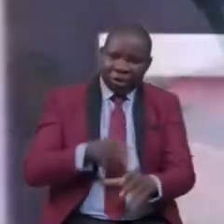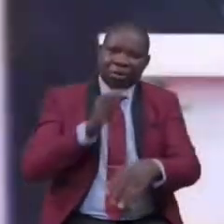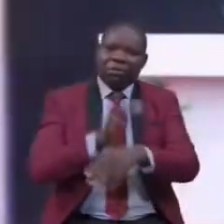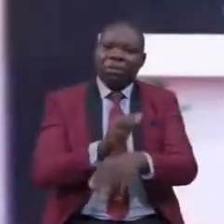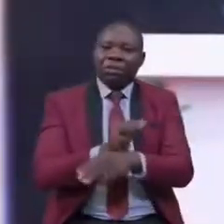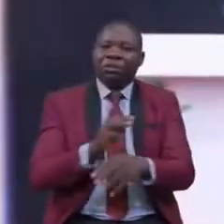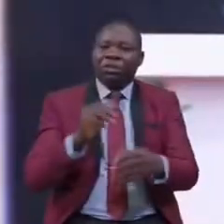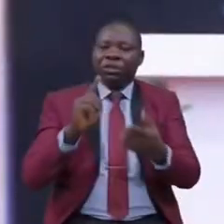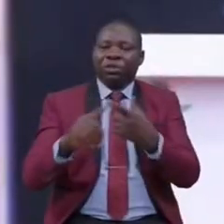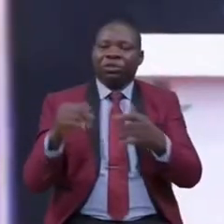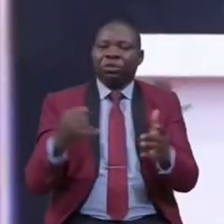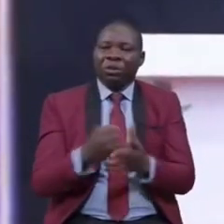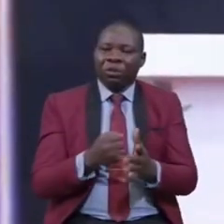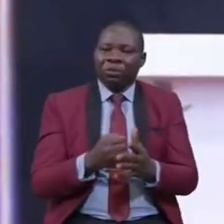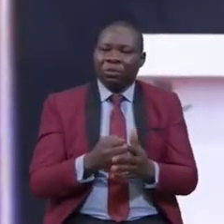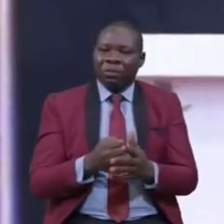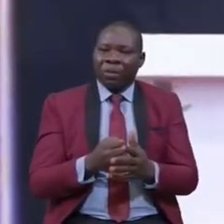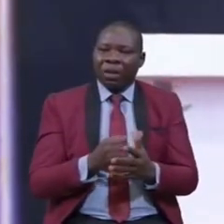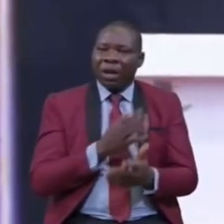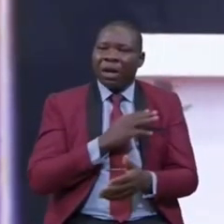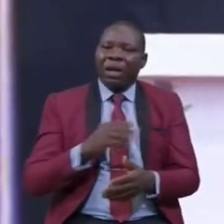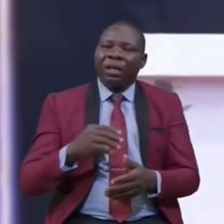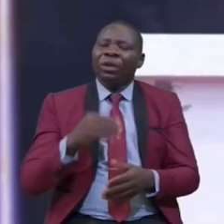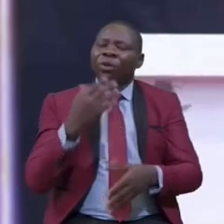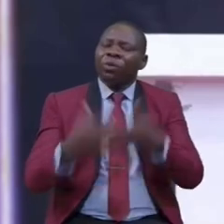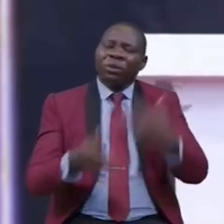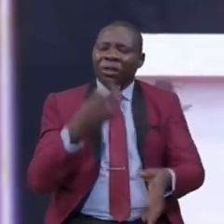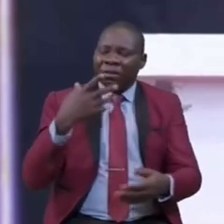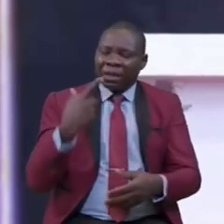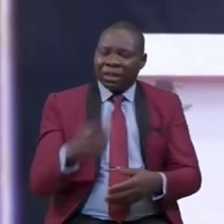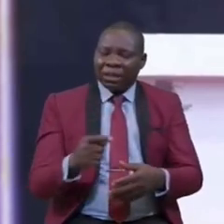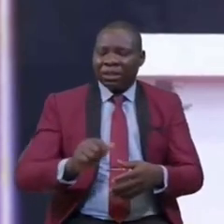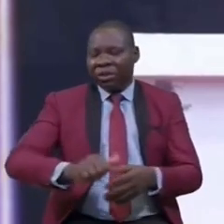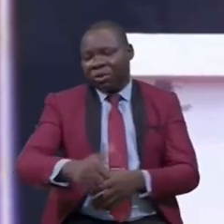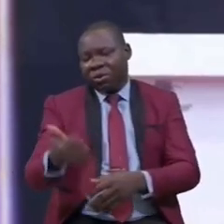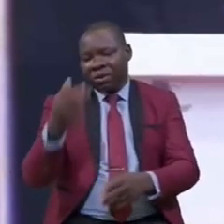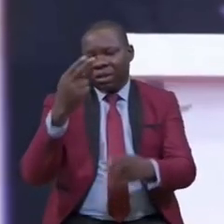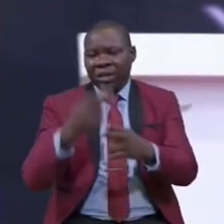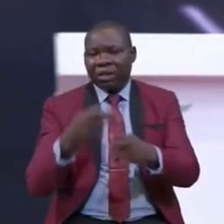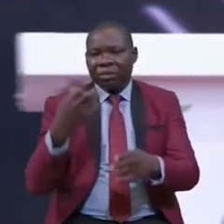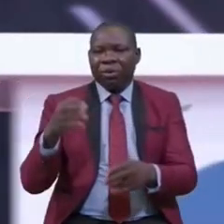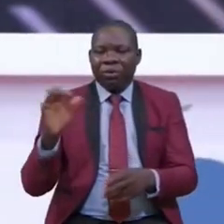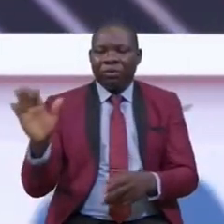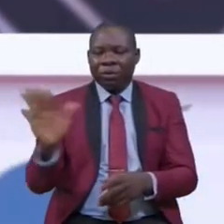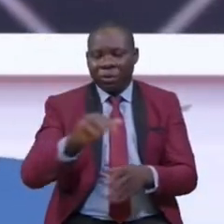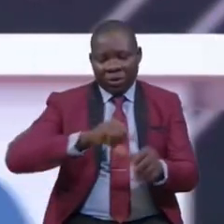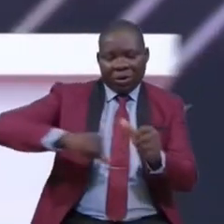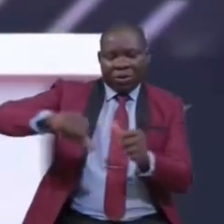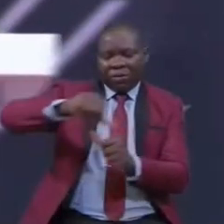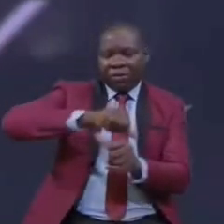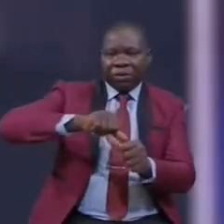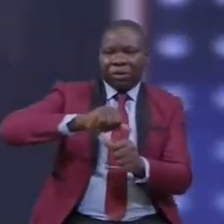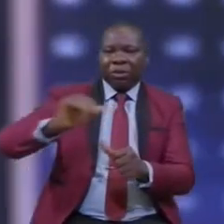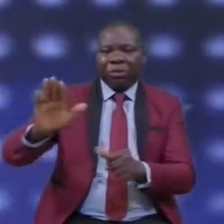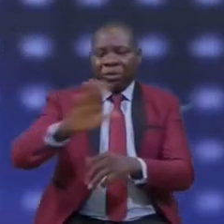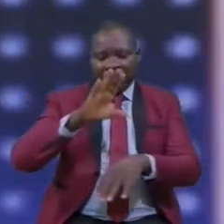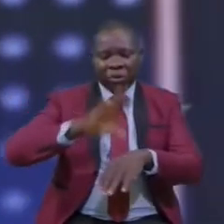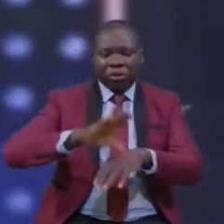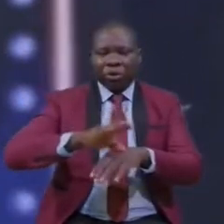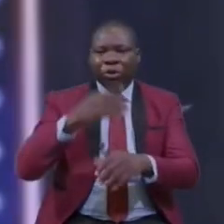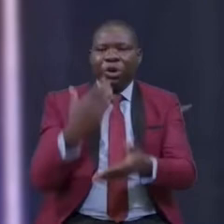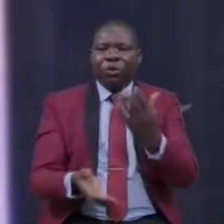Whatever the other name of your ministry, of your fellowship, of your church, whatever